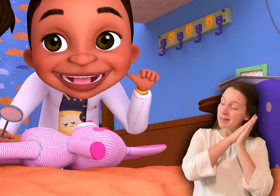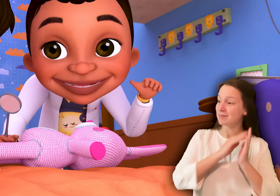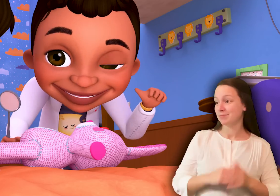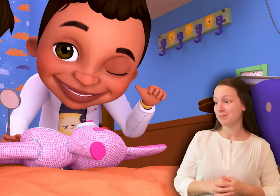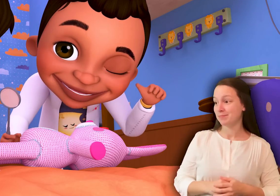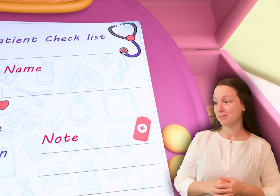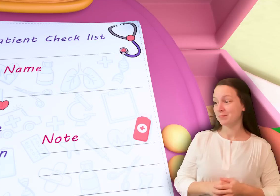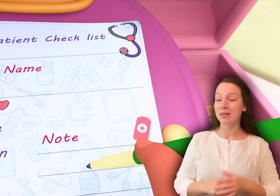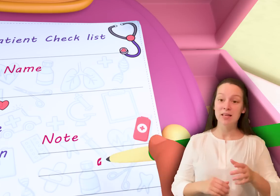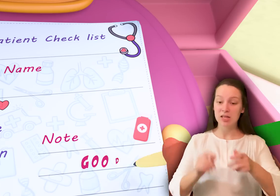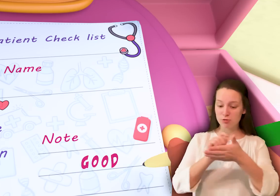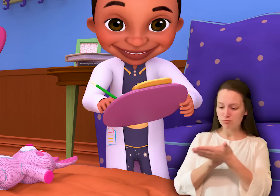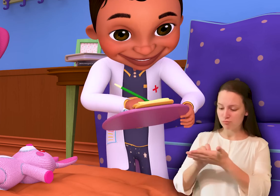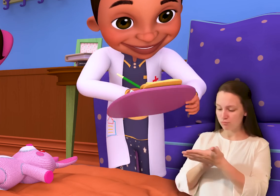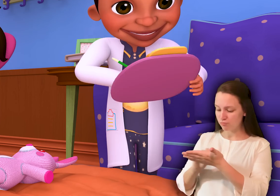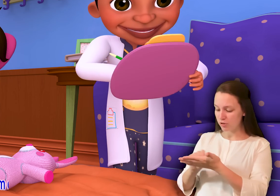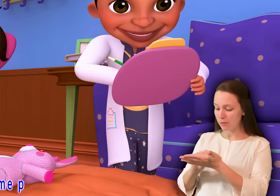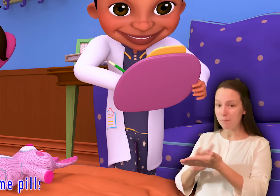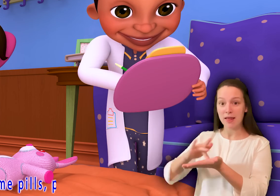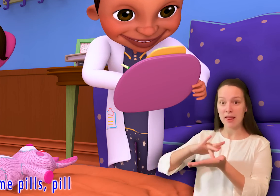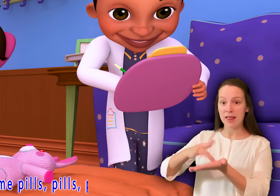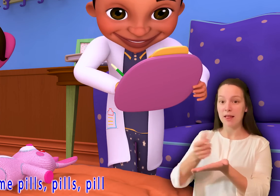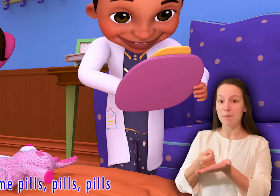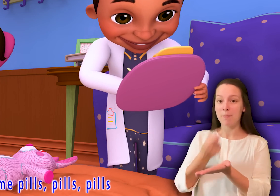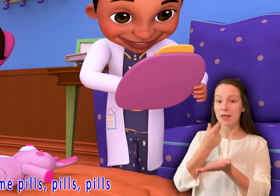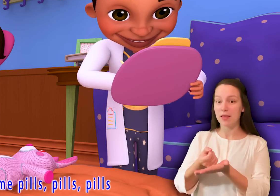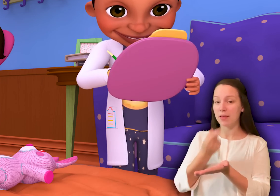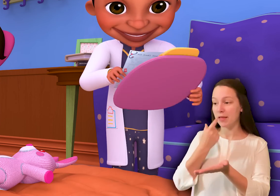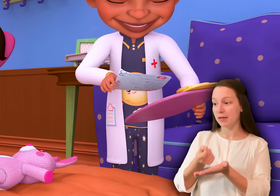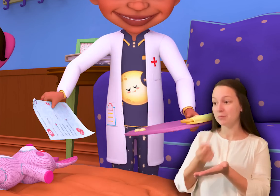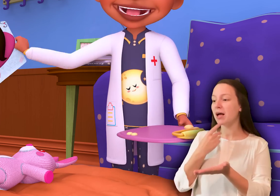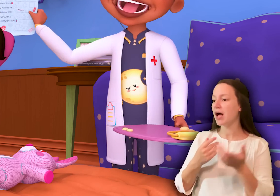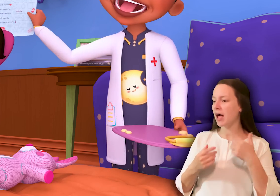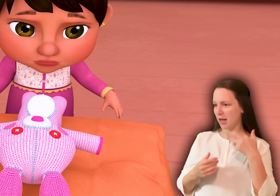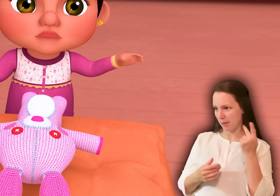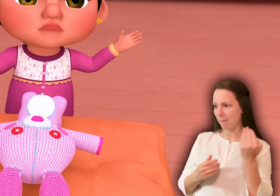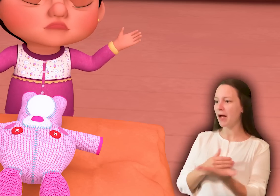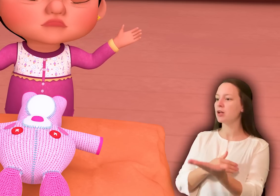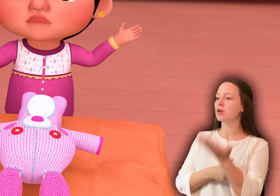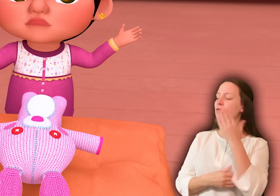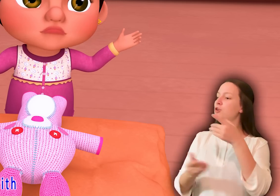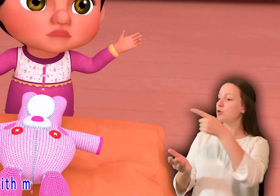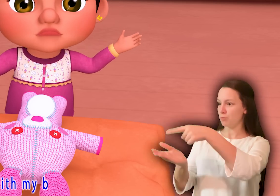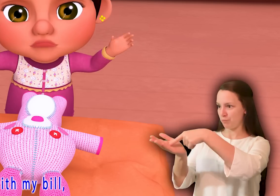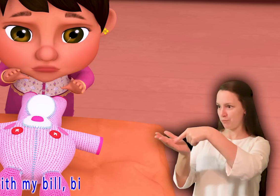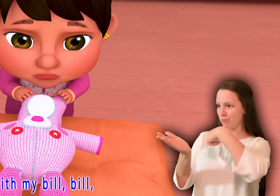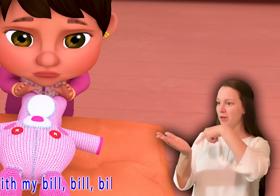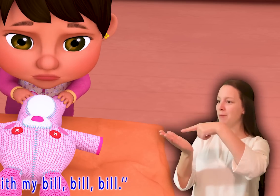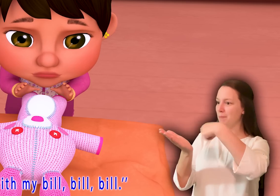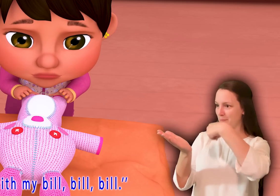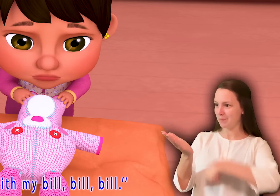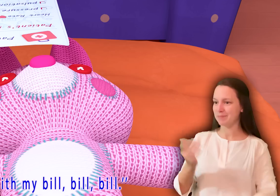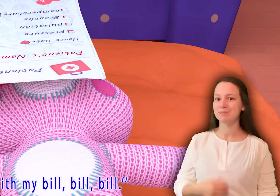to bed he wrote on a paper for some pills pills bills I'll be back in the morning with my